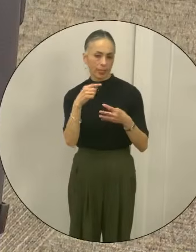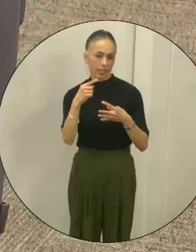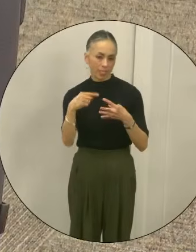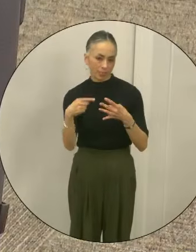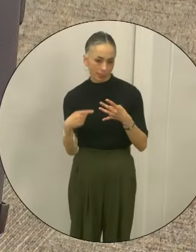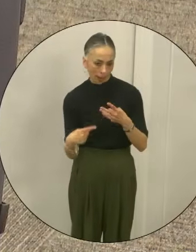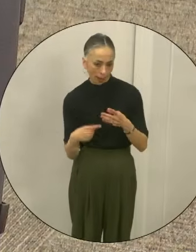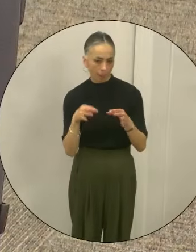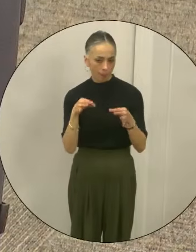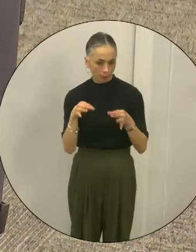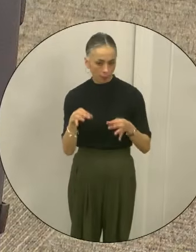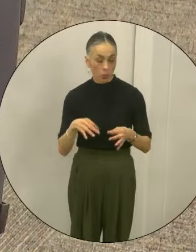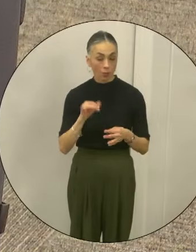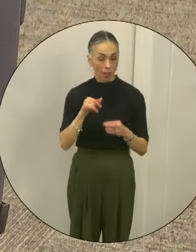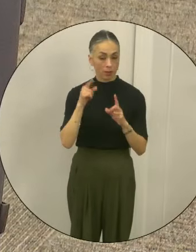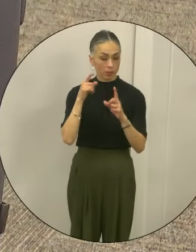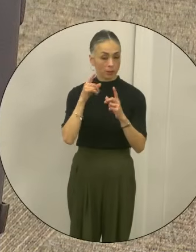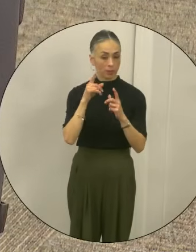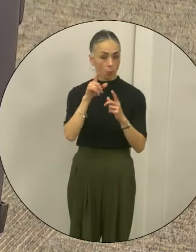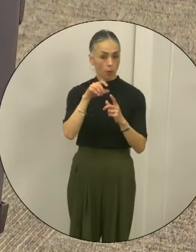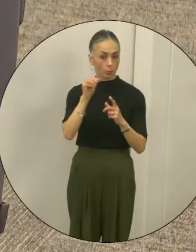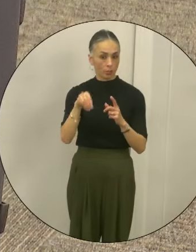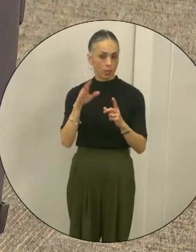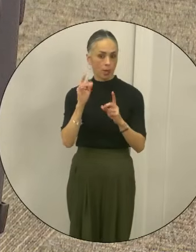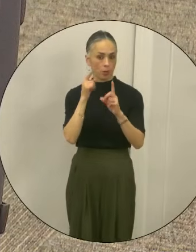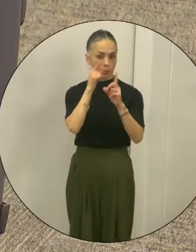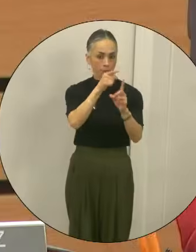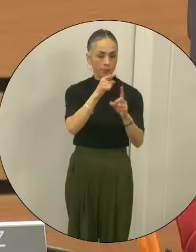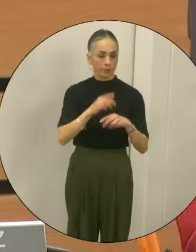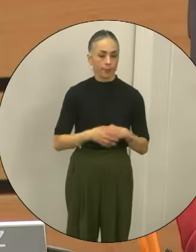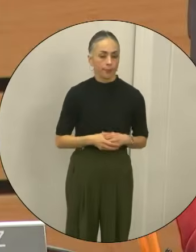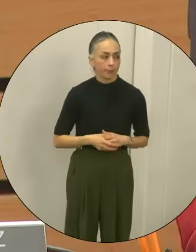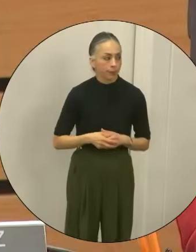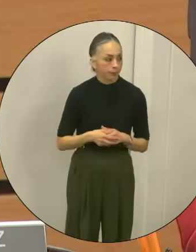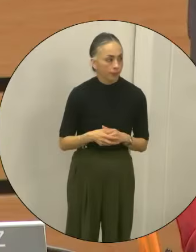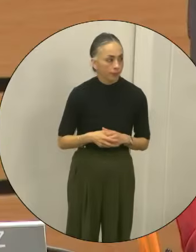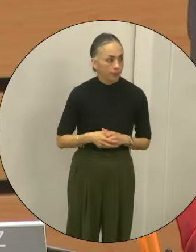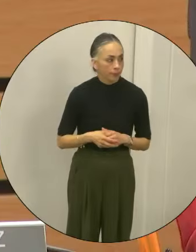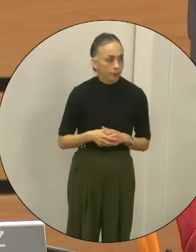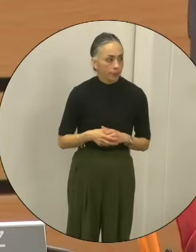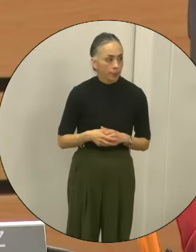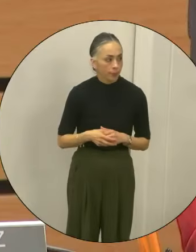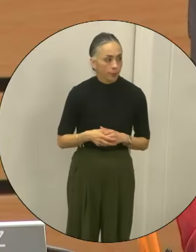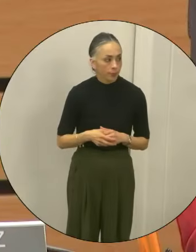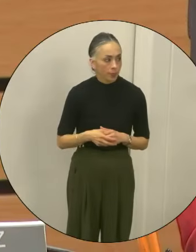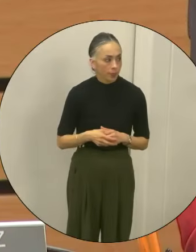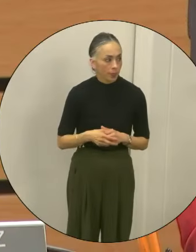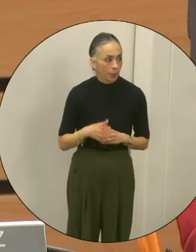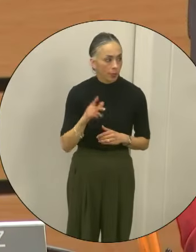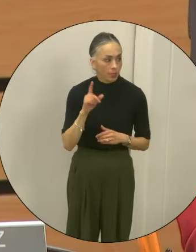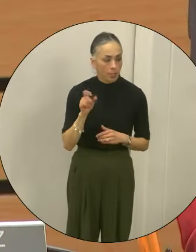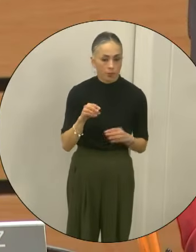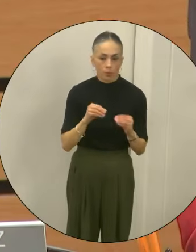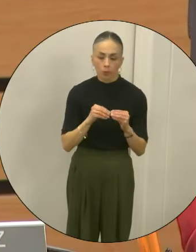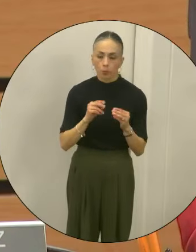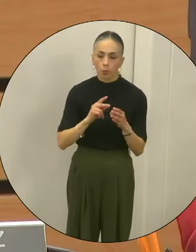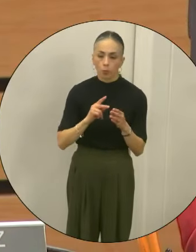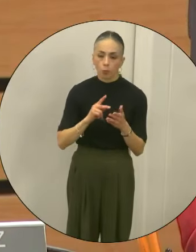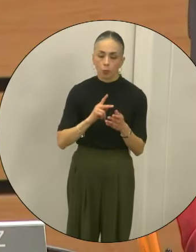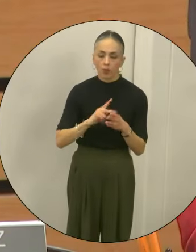that is 100% the direction we're going. That's great. Good to hear. I wanted to ask more about like the professional learning for our principals.